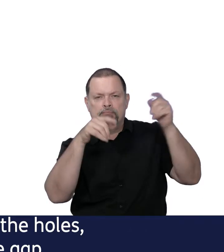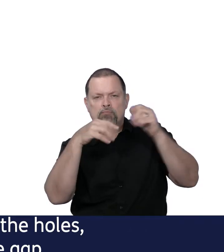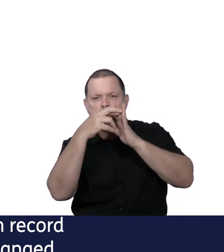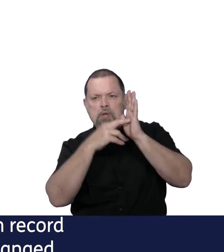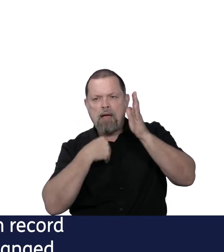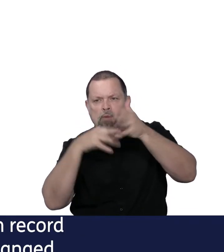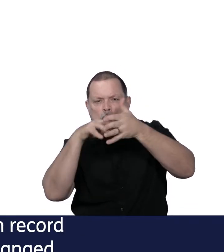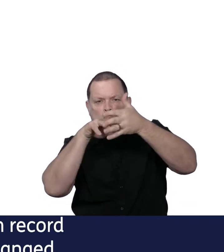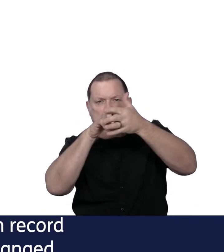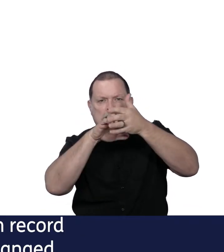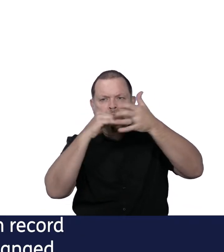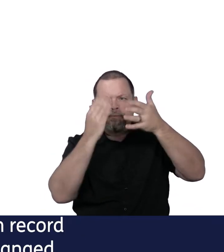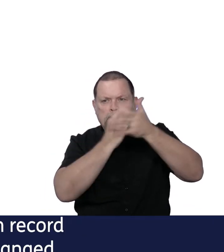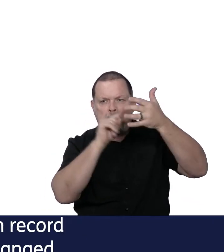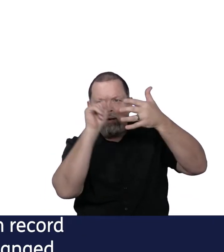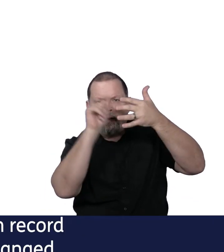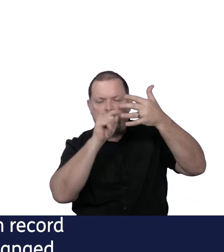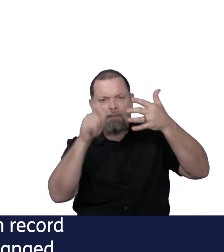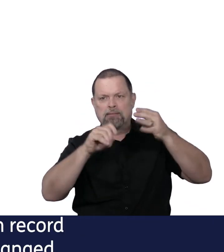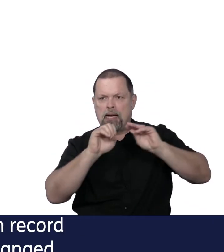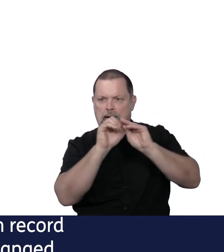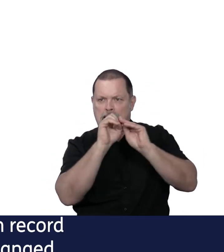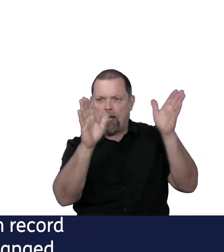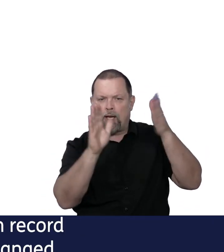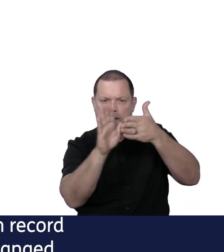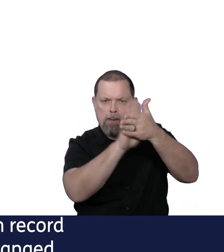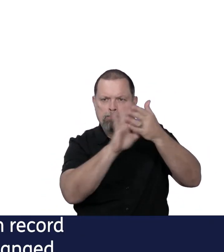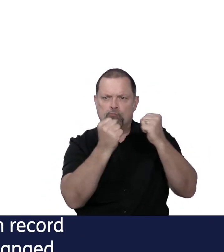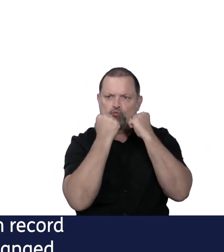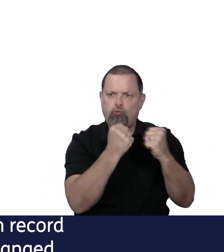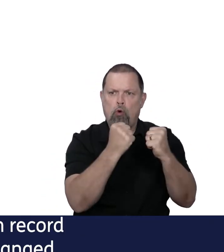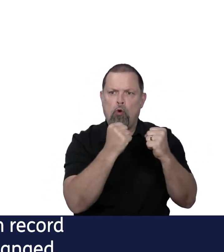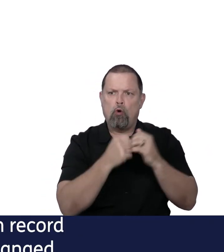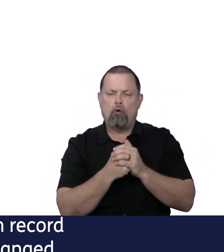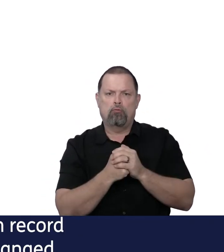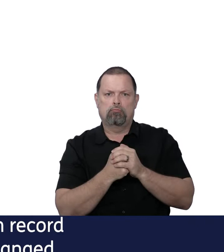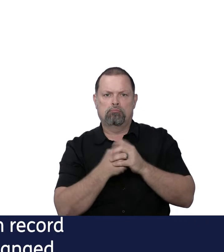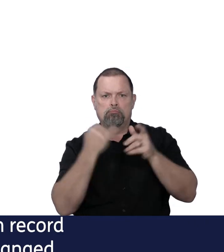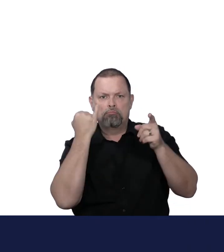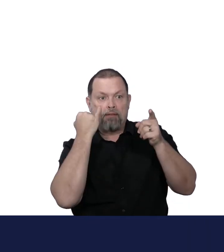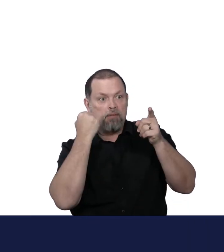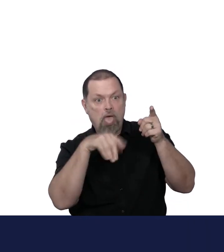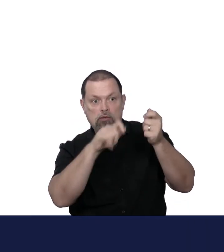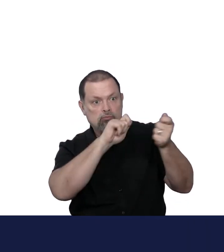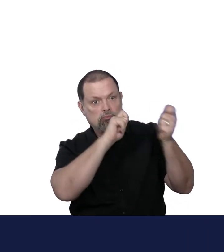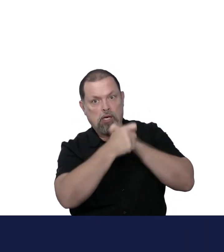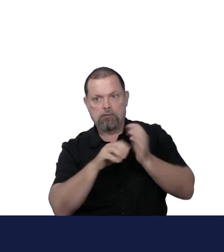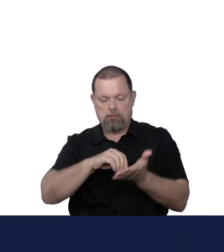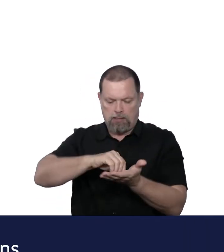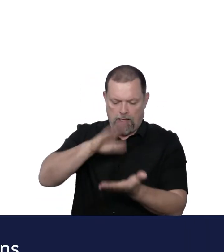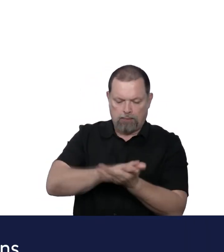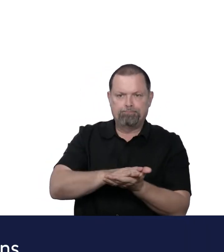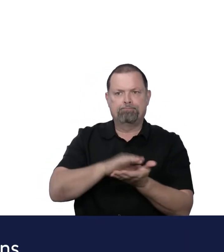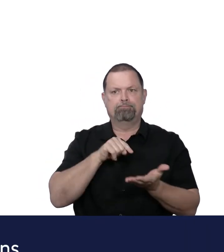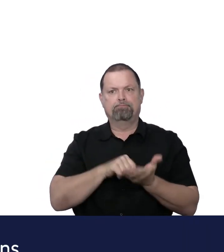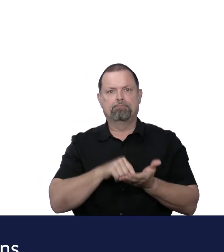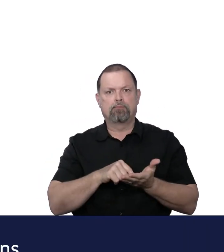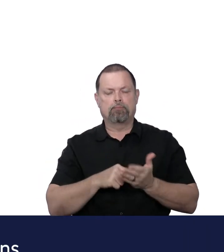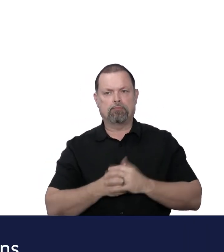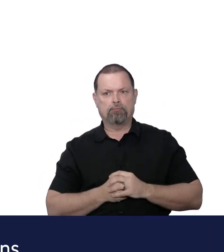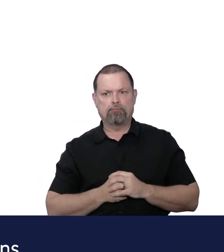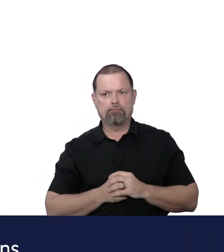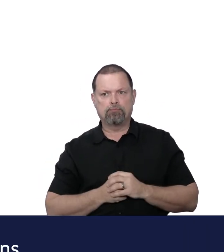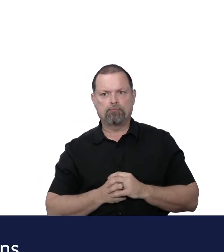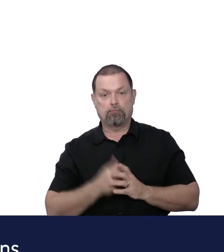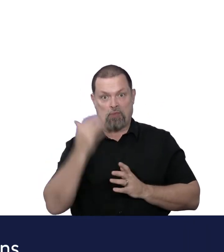the gap, and certainly put that on record, even if it doesn't get changed. Because it'll